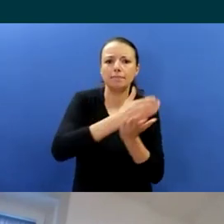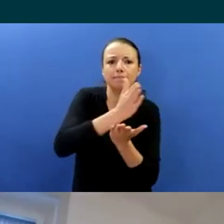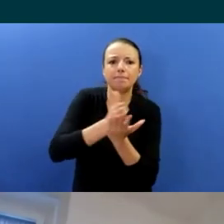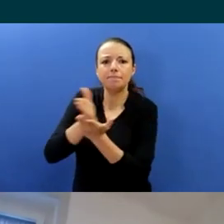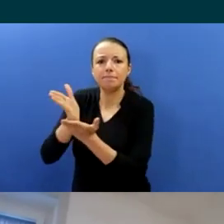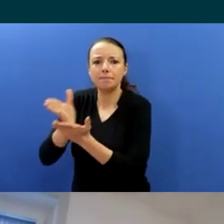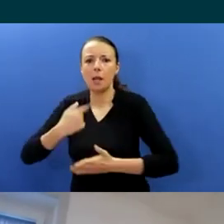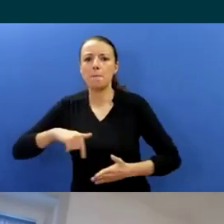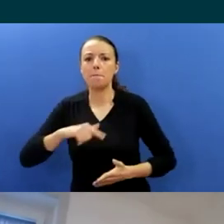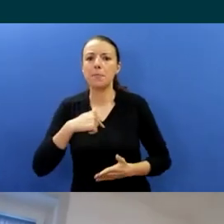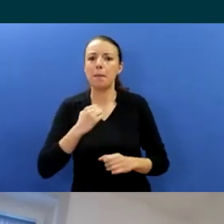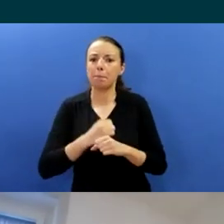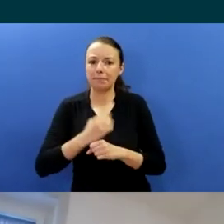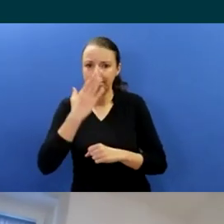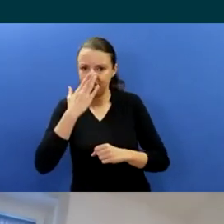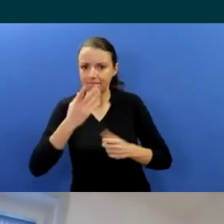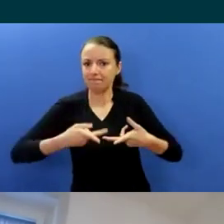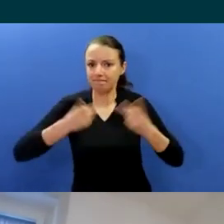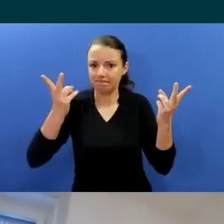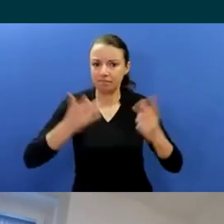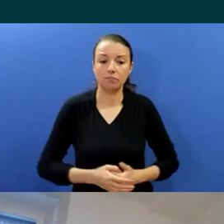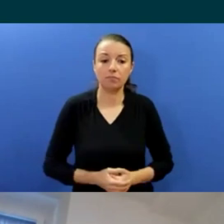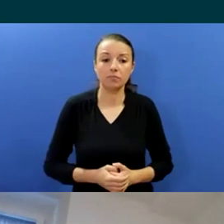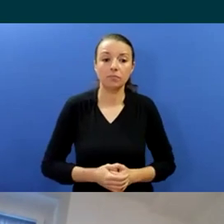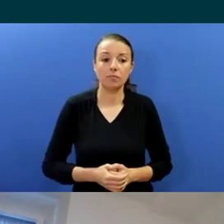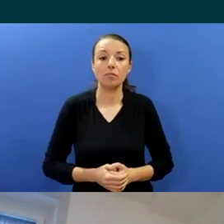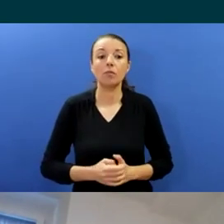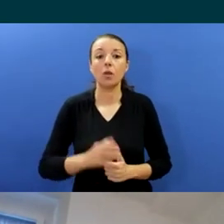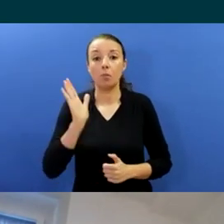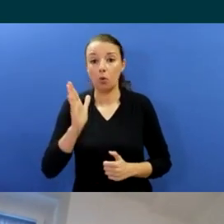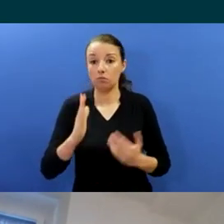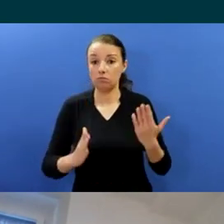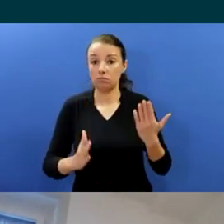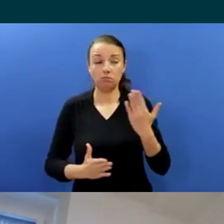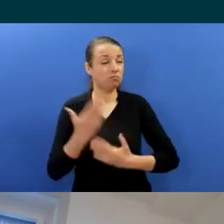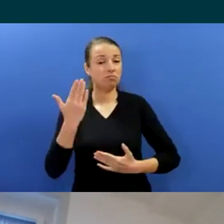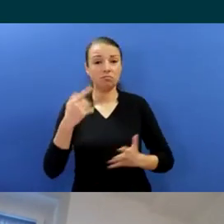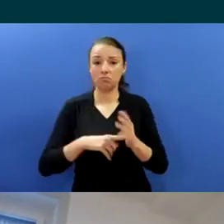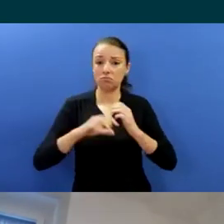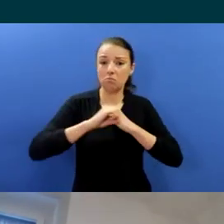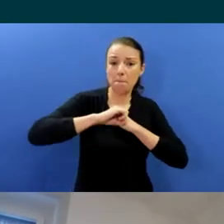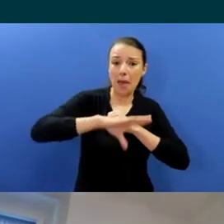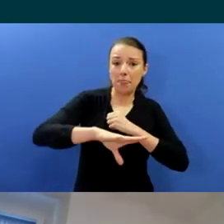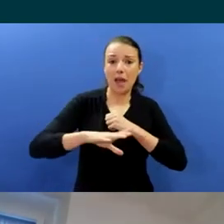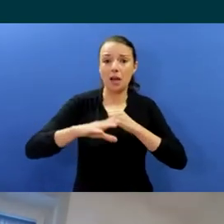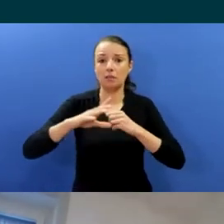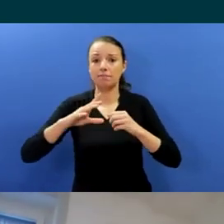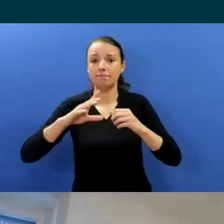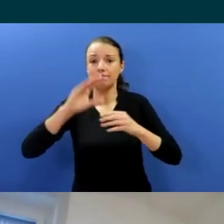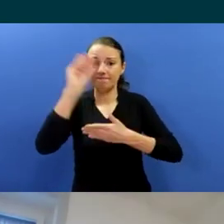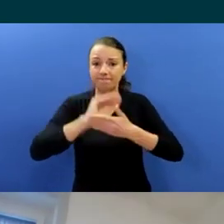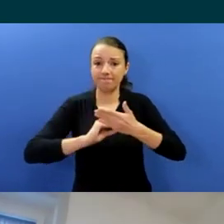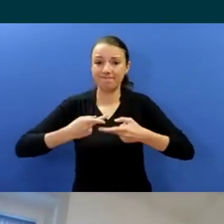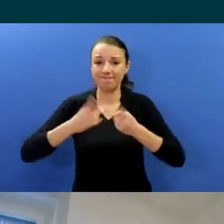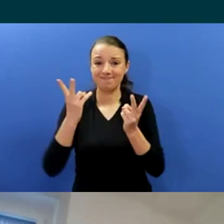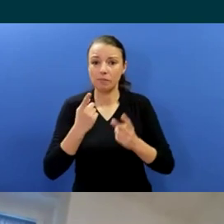only making media announcements, it's not enough. It does not suffice for people to be informed and to know that they